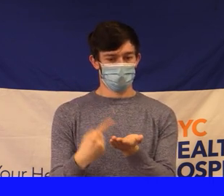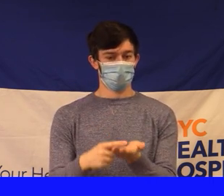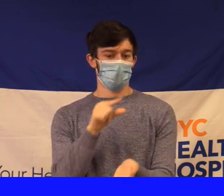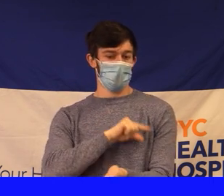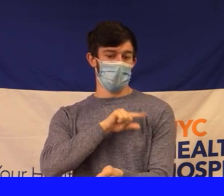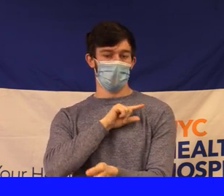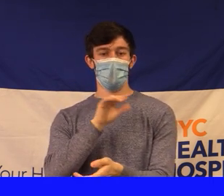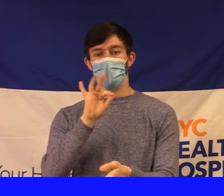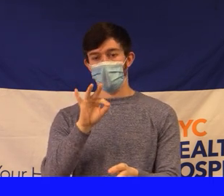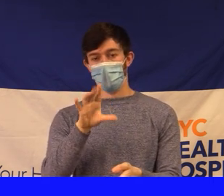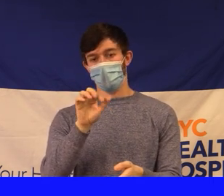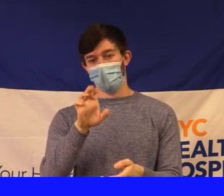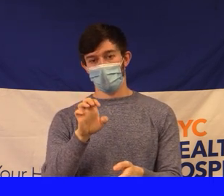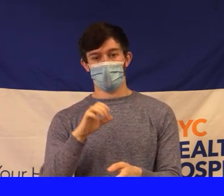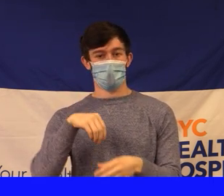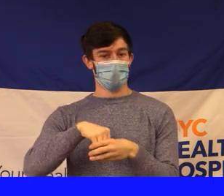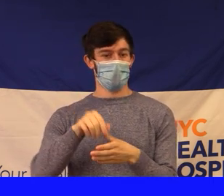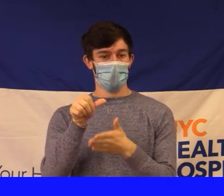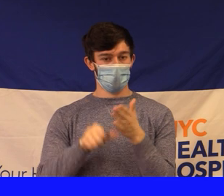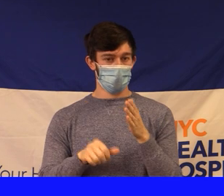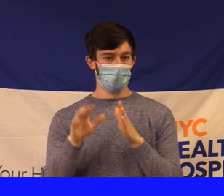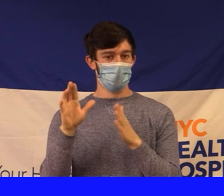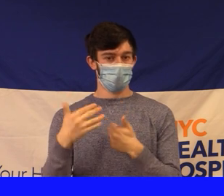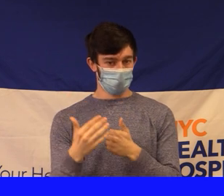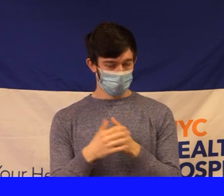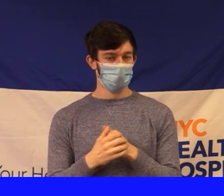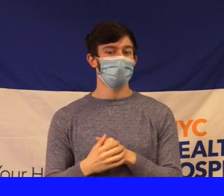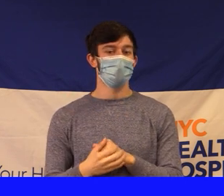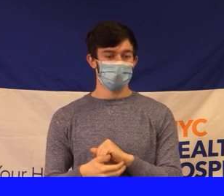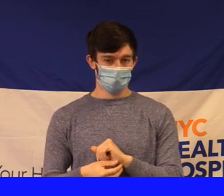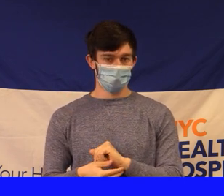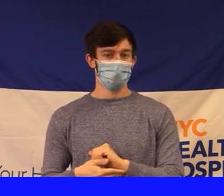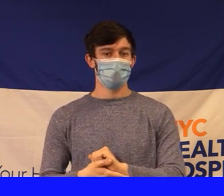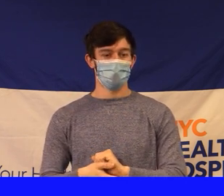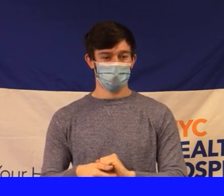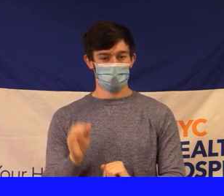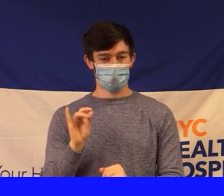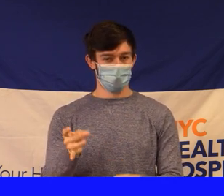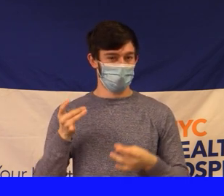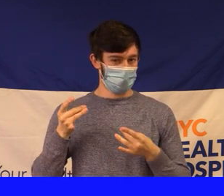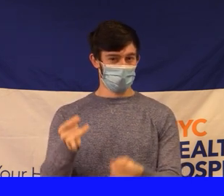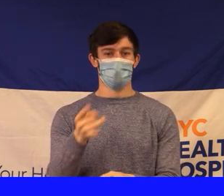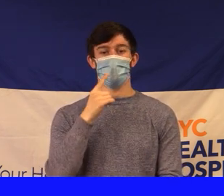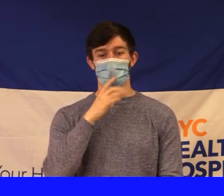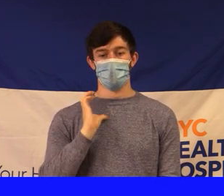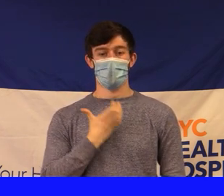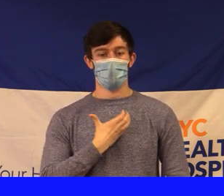care, what we're doing in the operating rooms, improving the operational efficiency of our ORs.